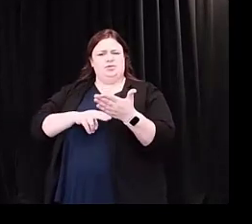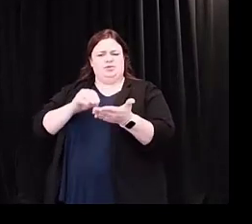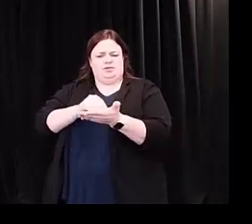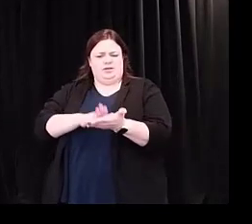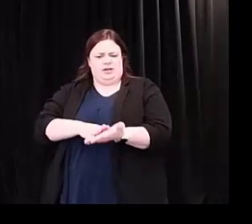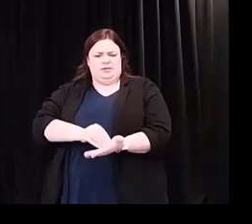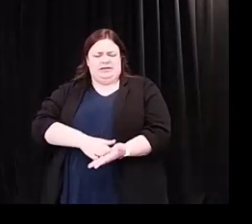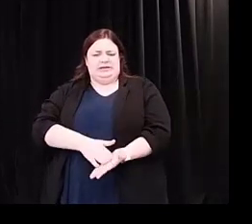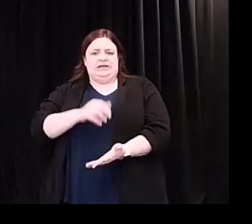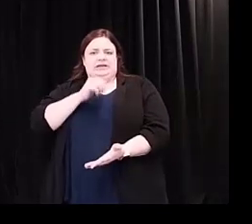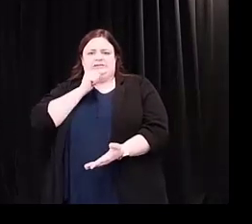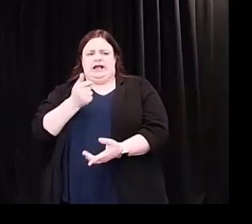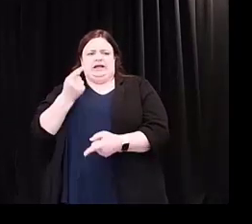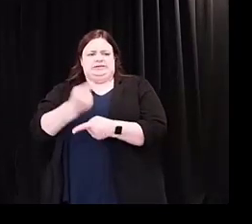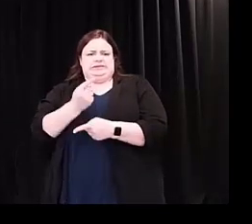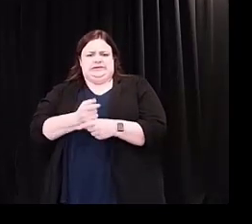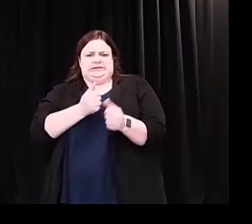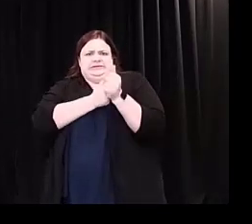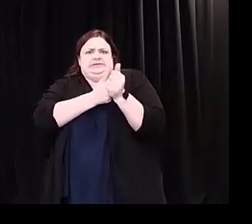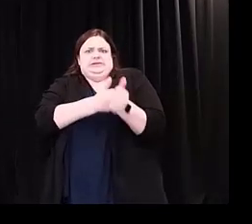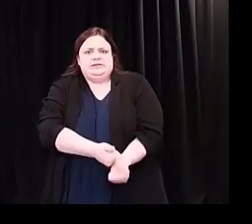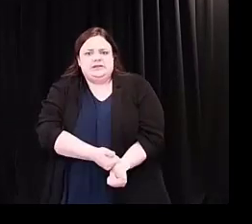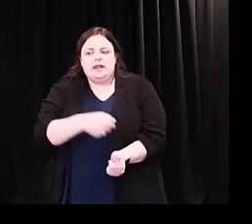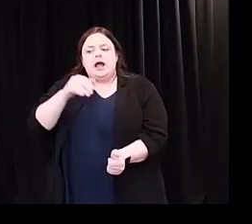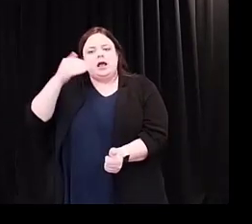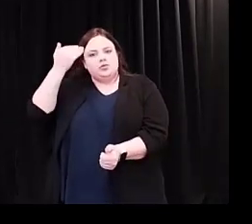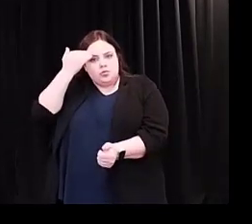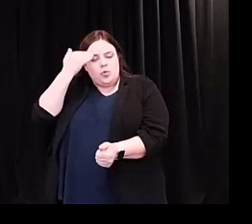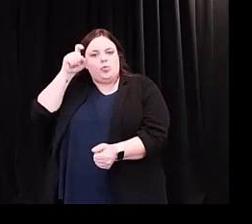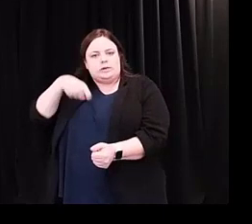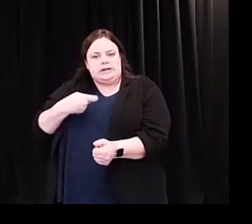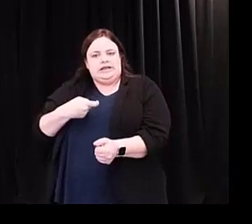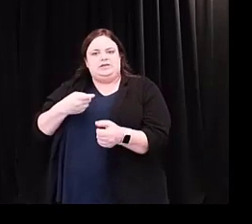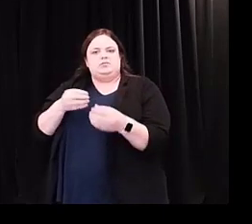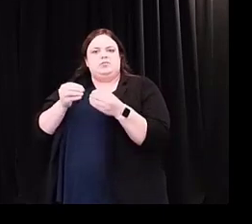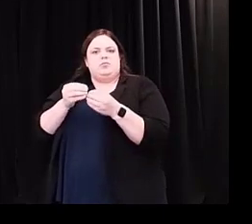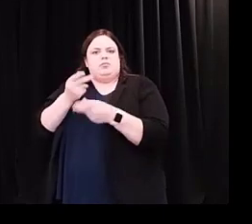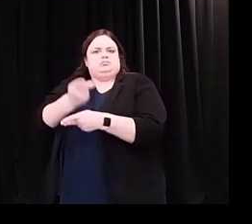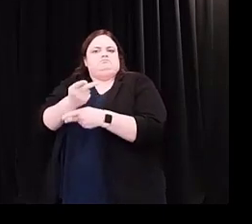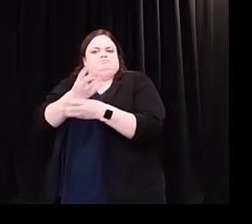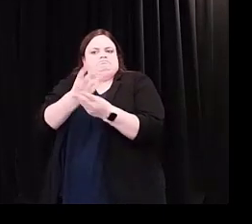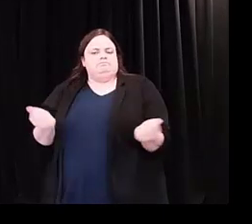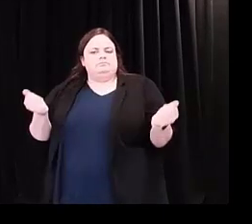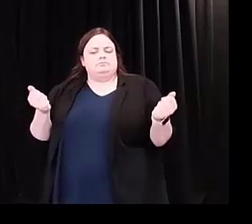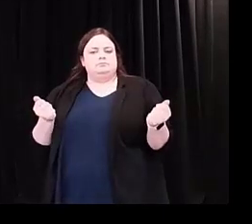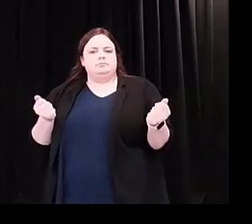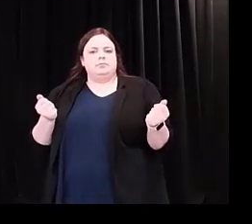seeing inconsistent styles that I know need attention. My